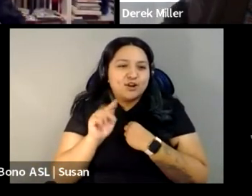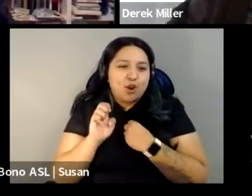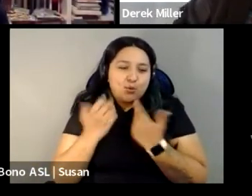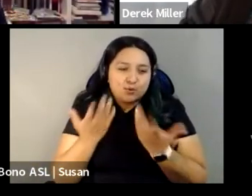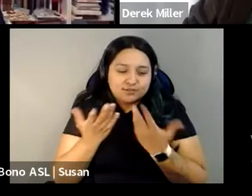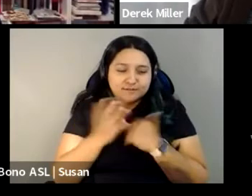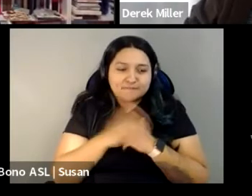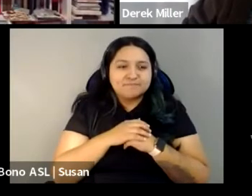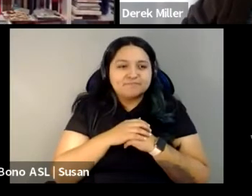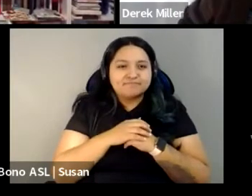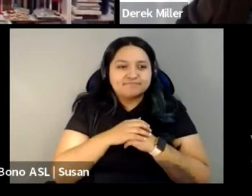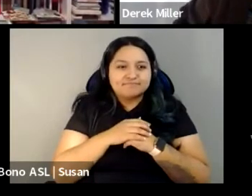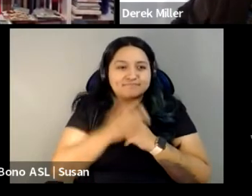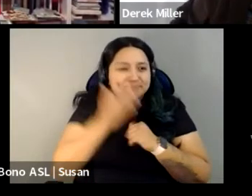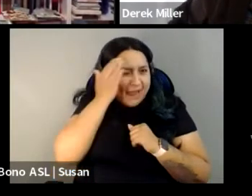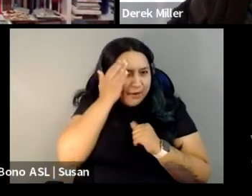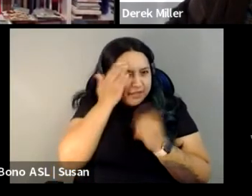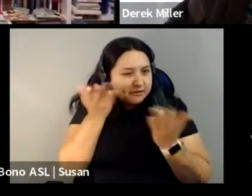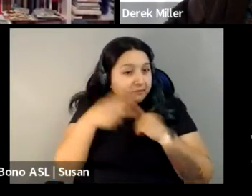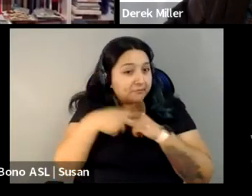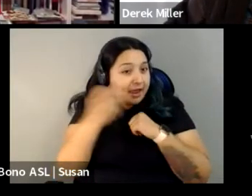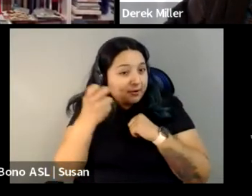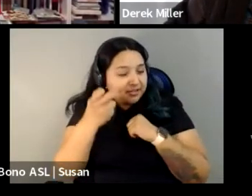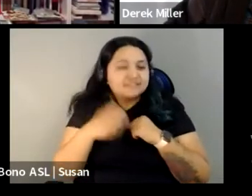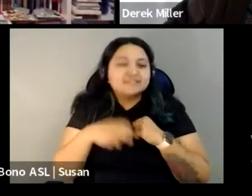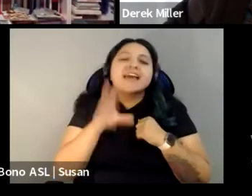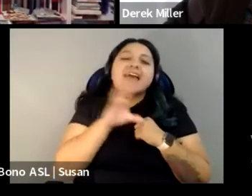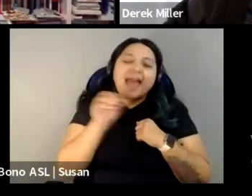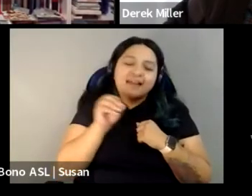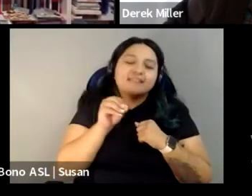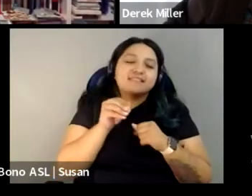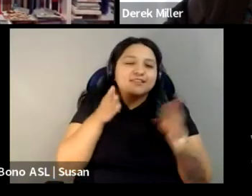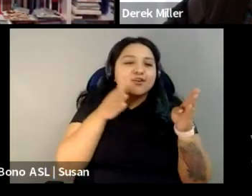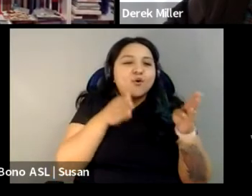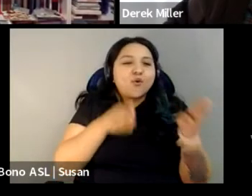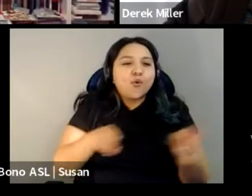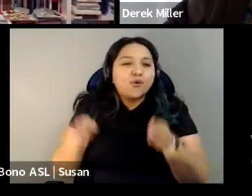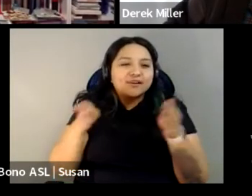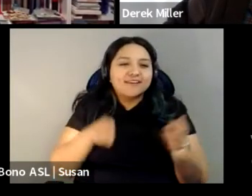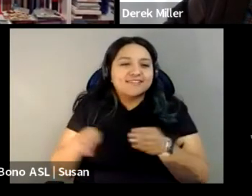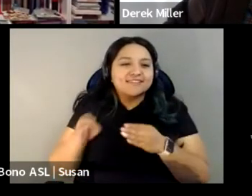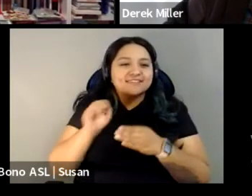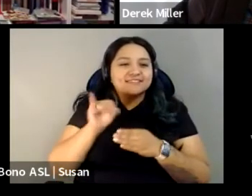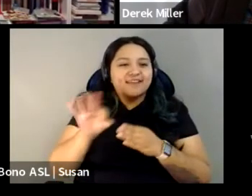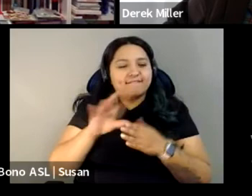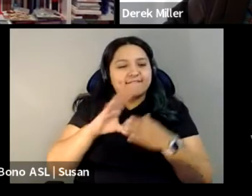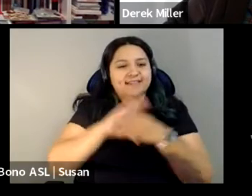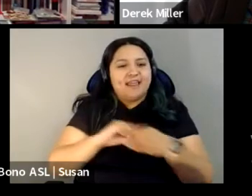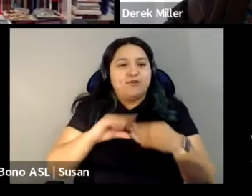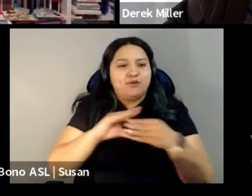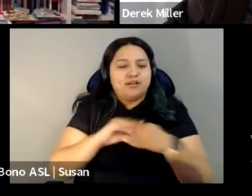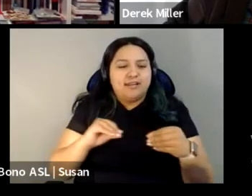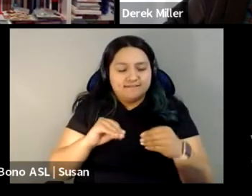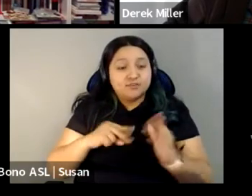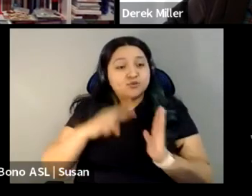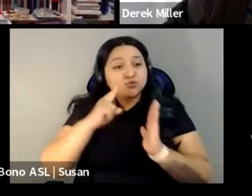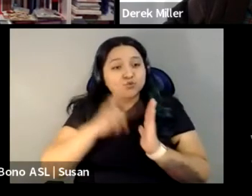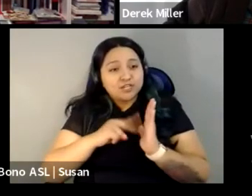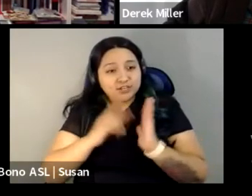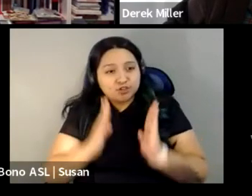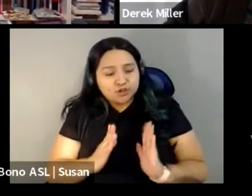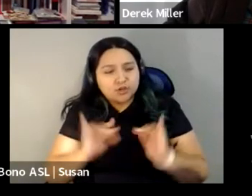the organization of his narrative itself gives readers a really clear view into the legacies